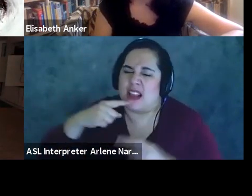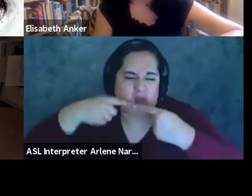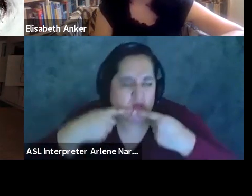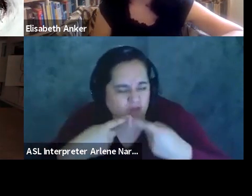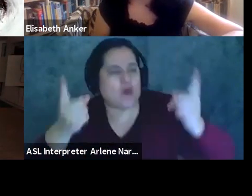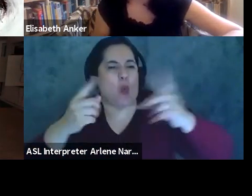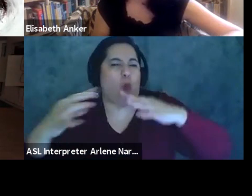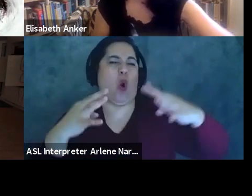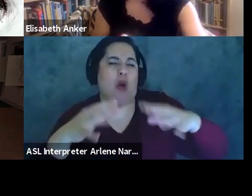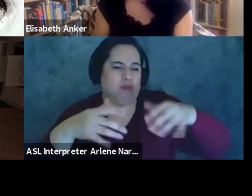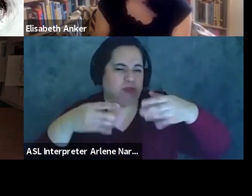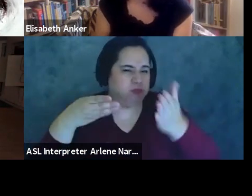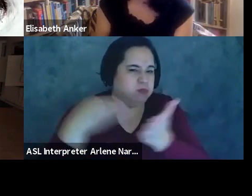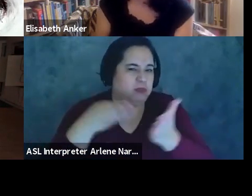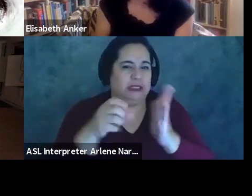on the state,